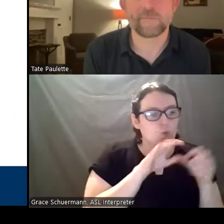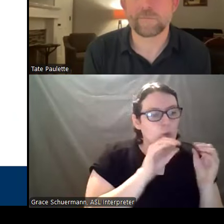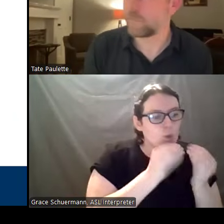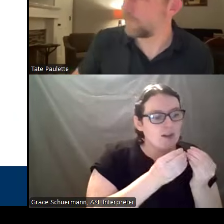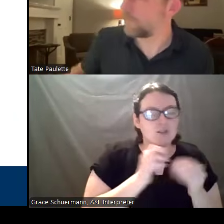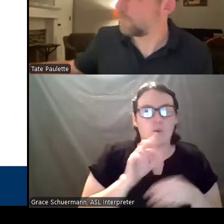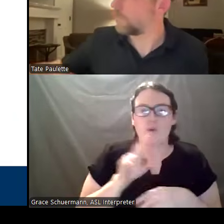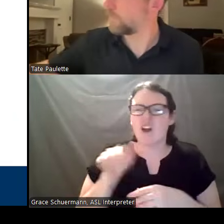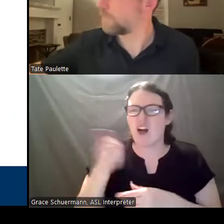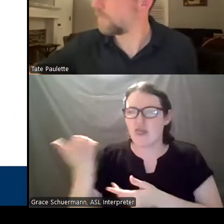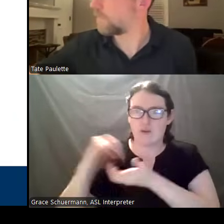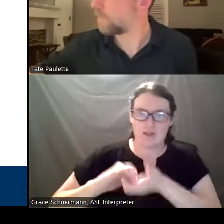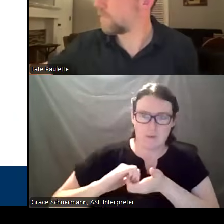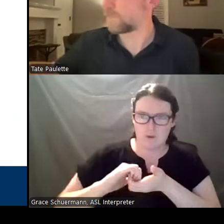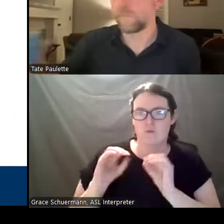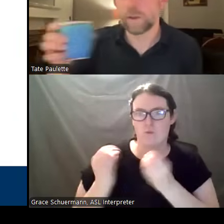collaborating organizations.